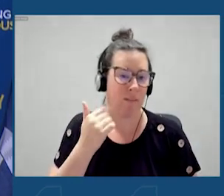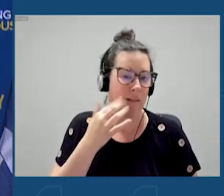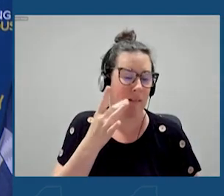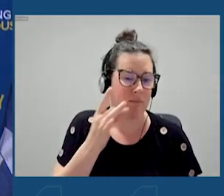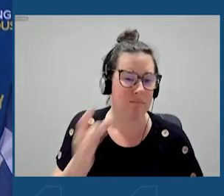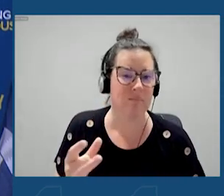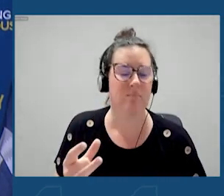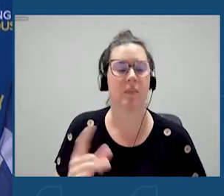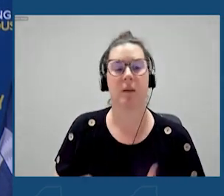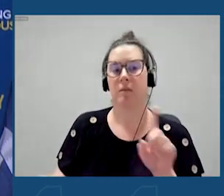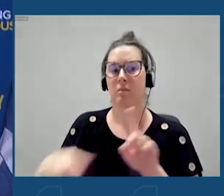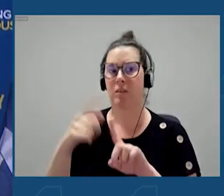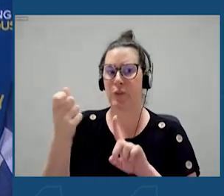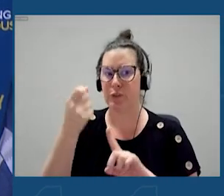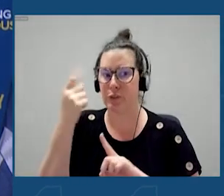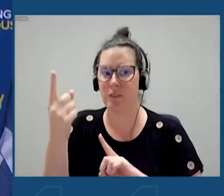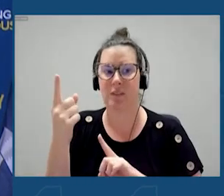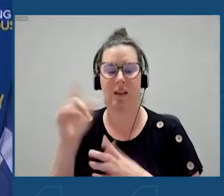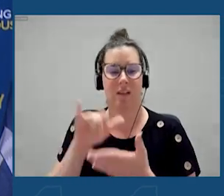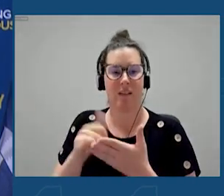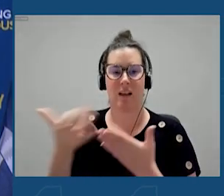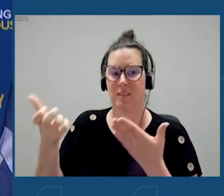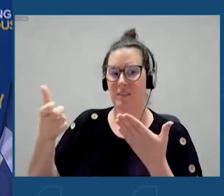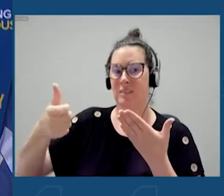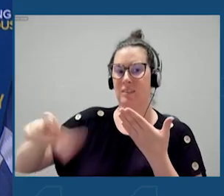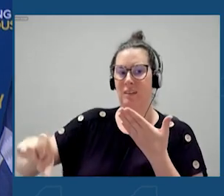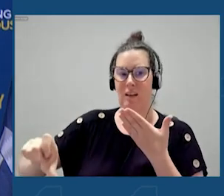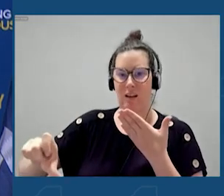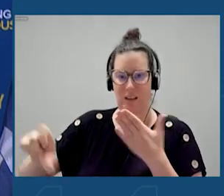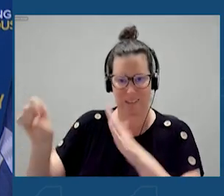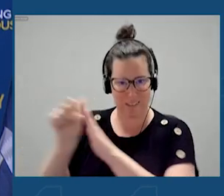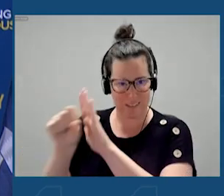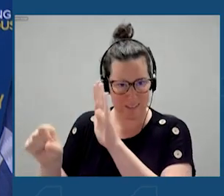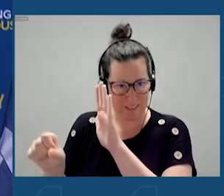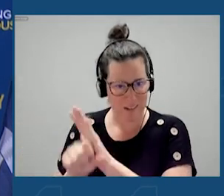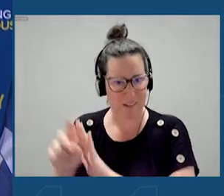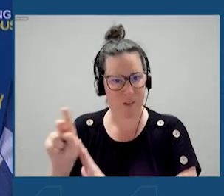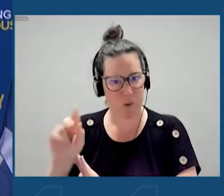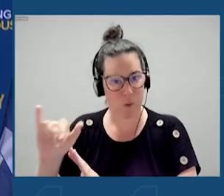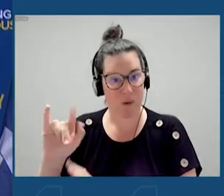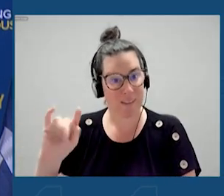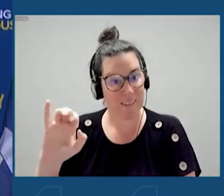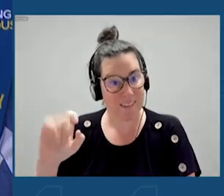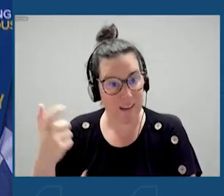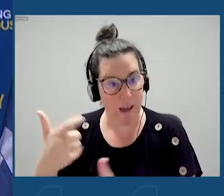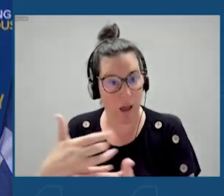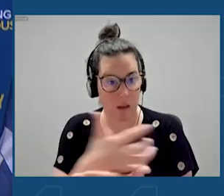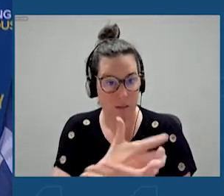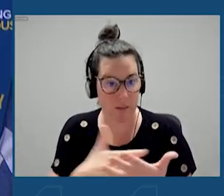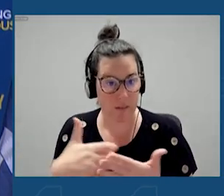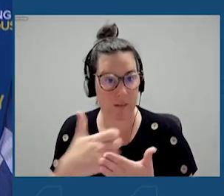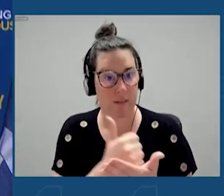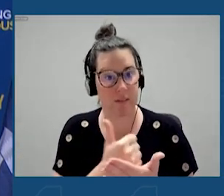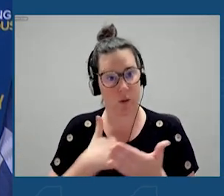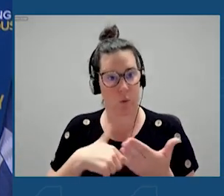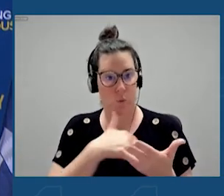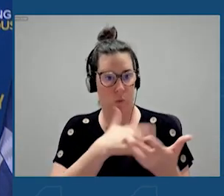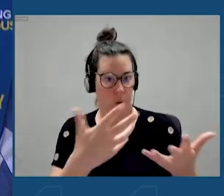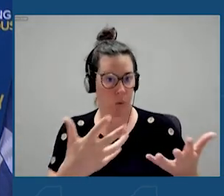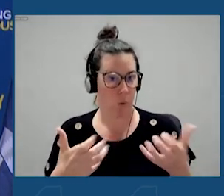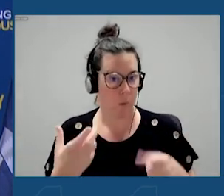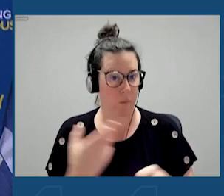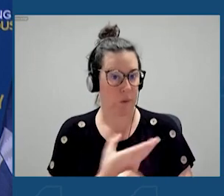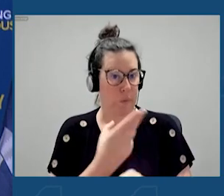health, it is denying the state of New York this tax revenue that we were anticipating that would be used